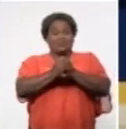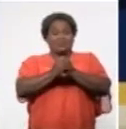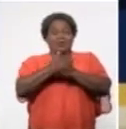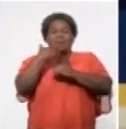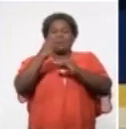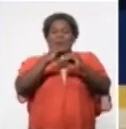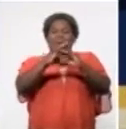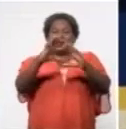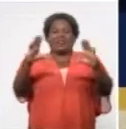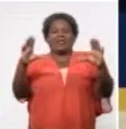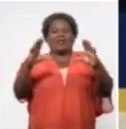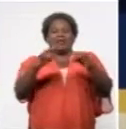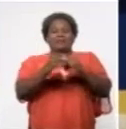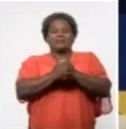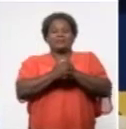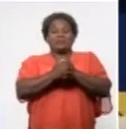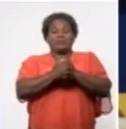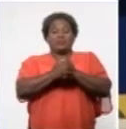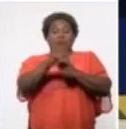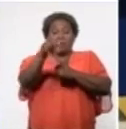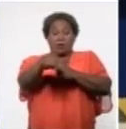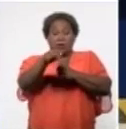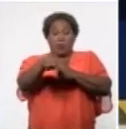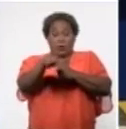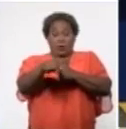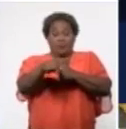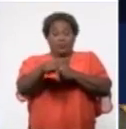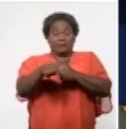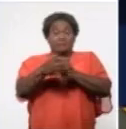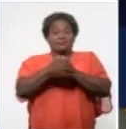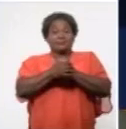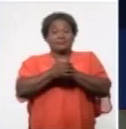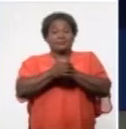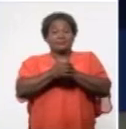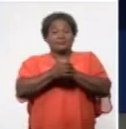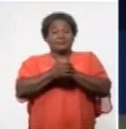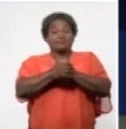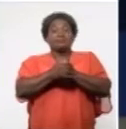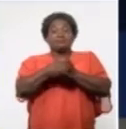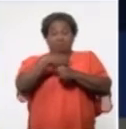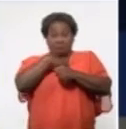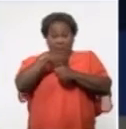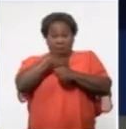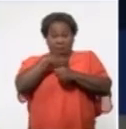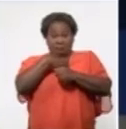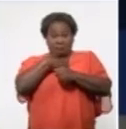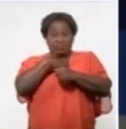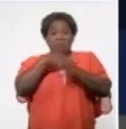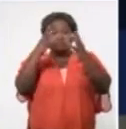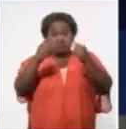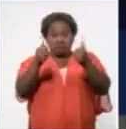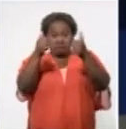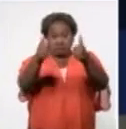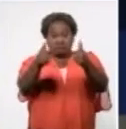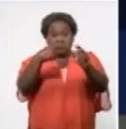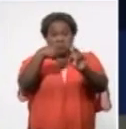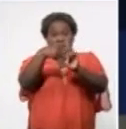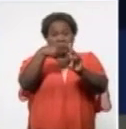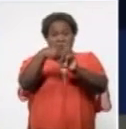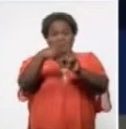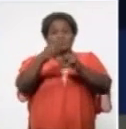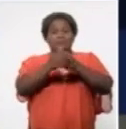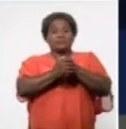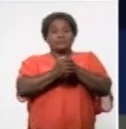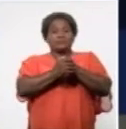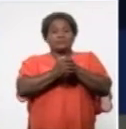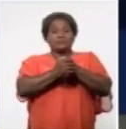Good morning. Today we have favorable results, which encourages us to comply with what we have achieved so far,